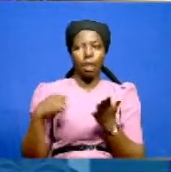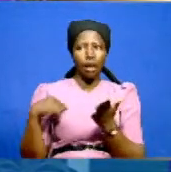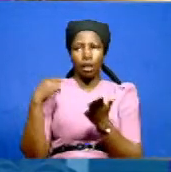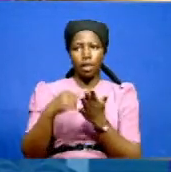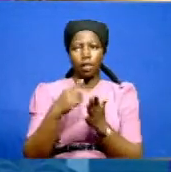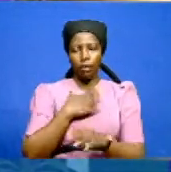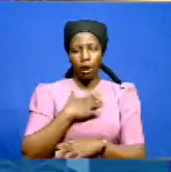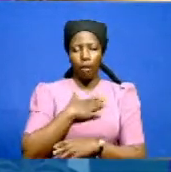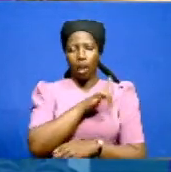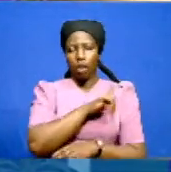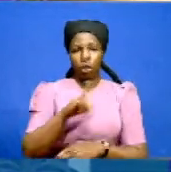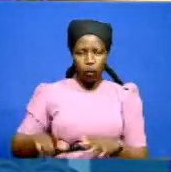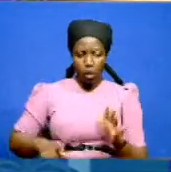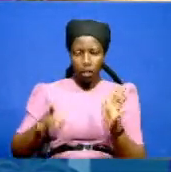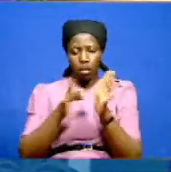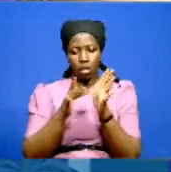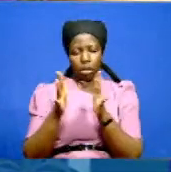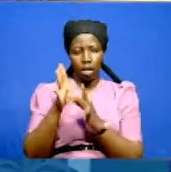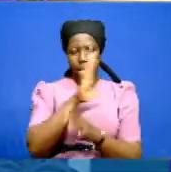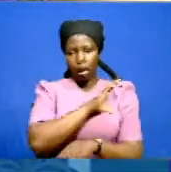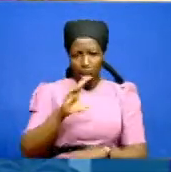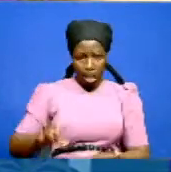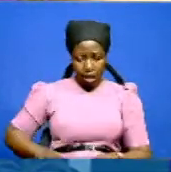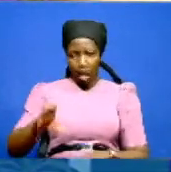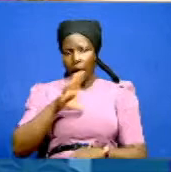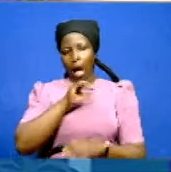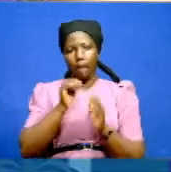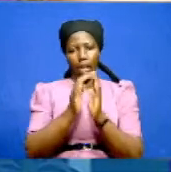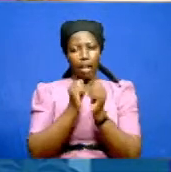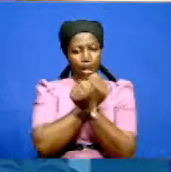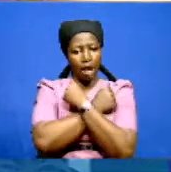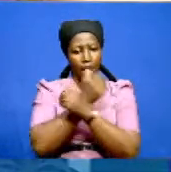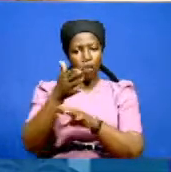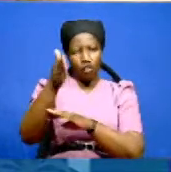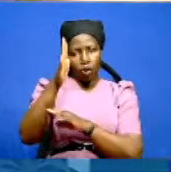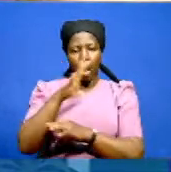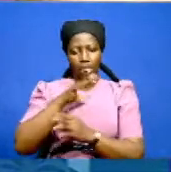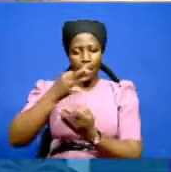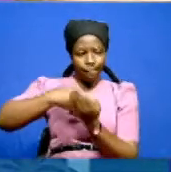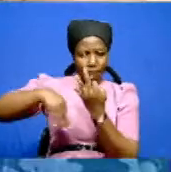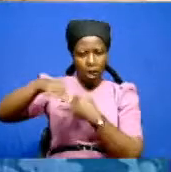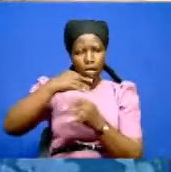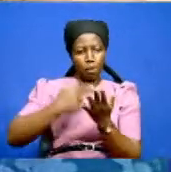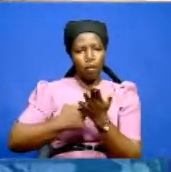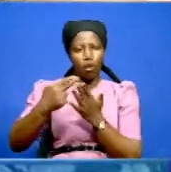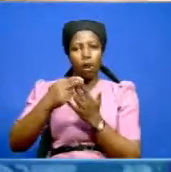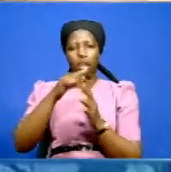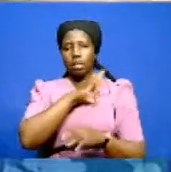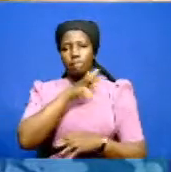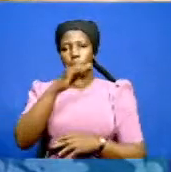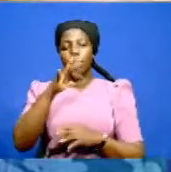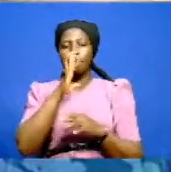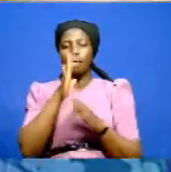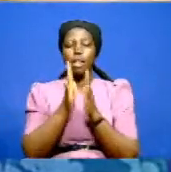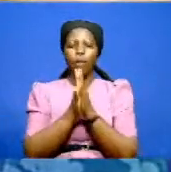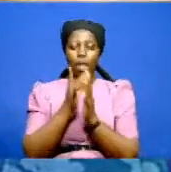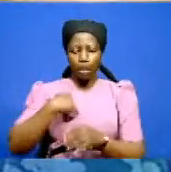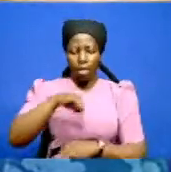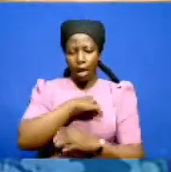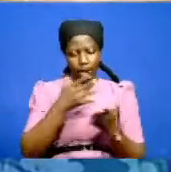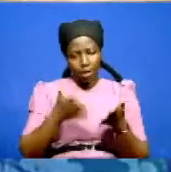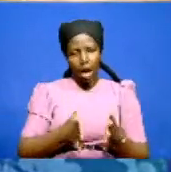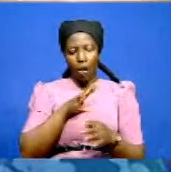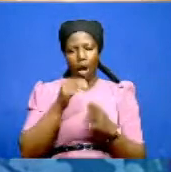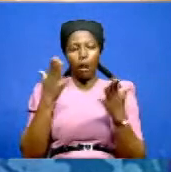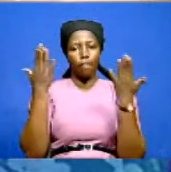our Lord Jesus Christ and the love of God and the fellowship of the Holy Spirit be with us now